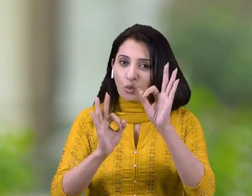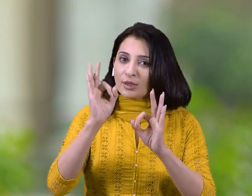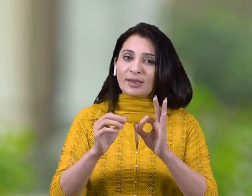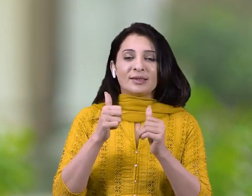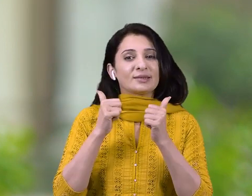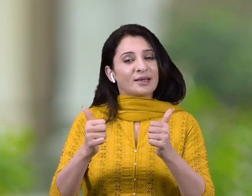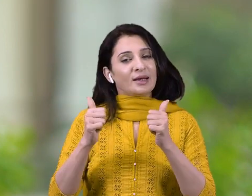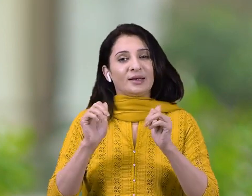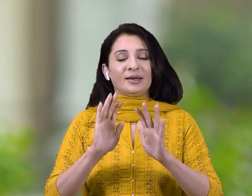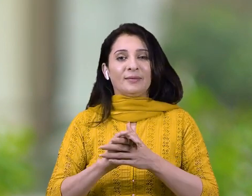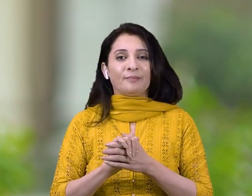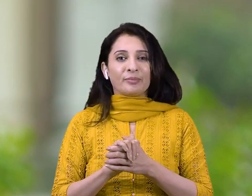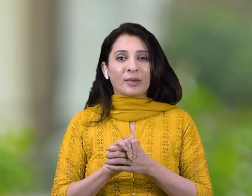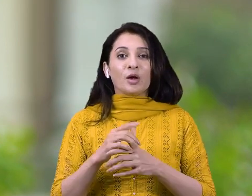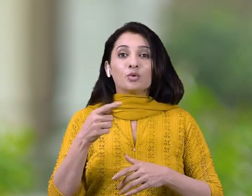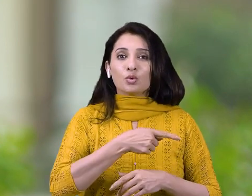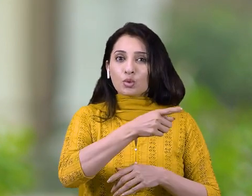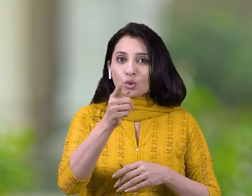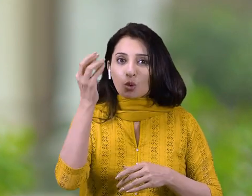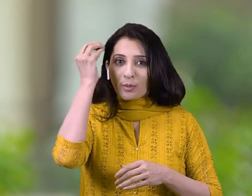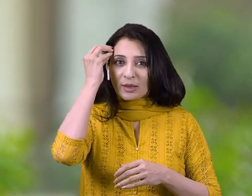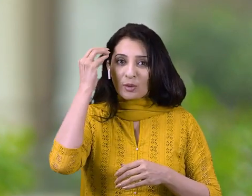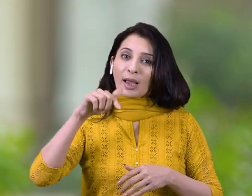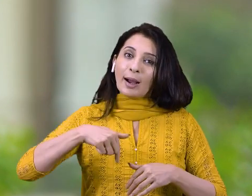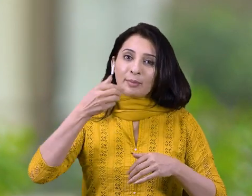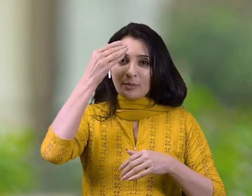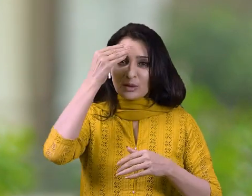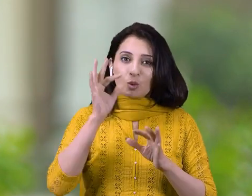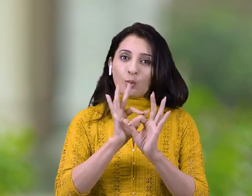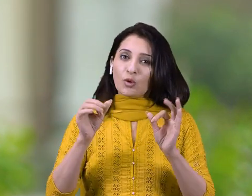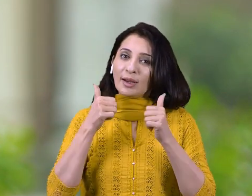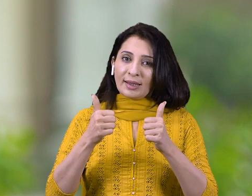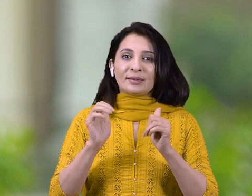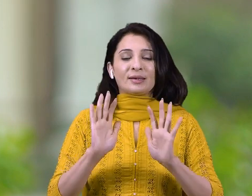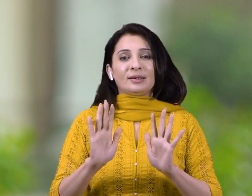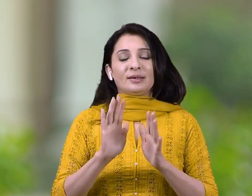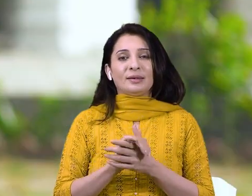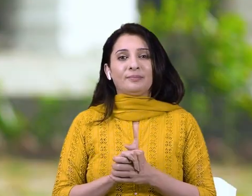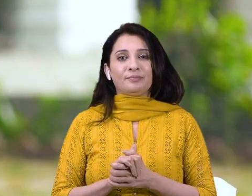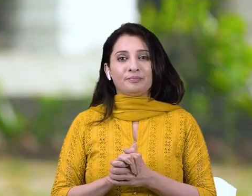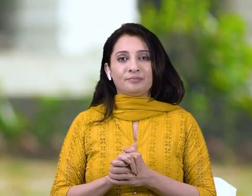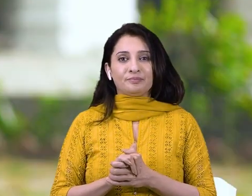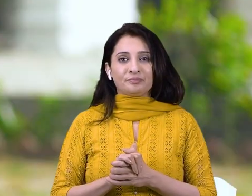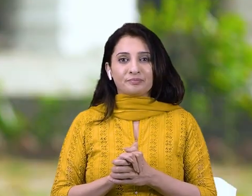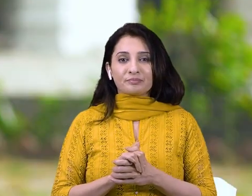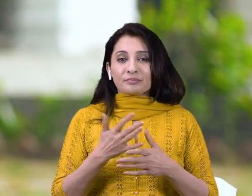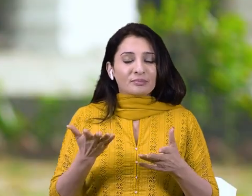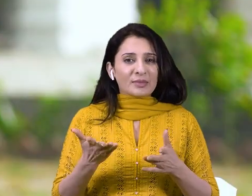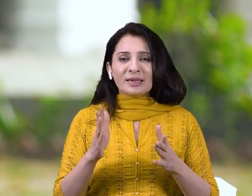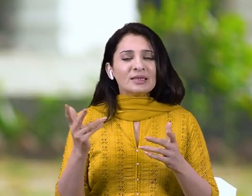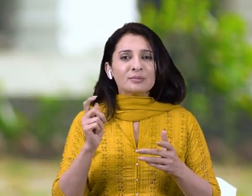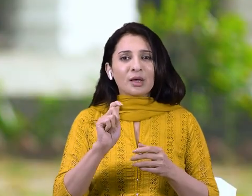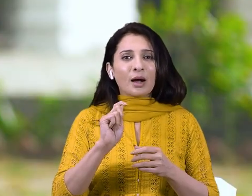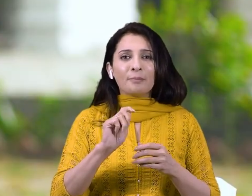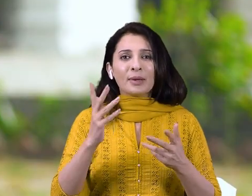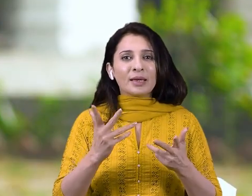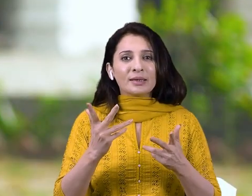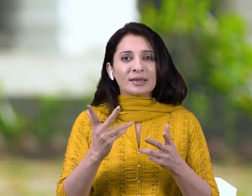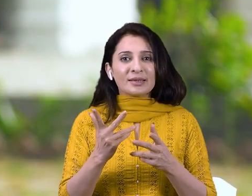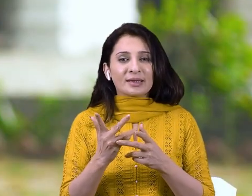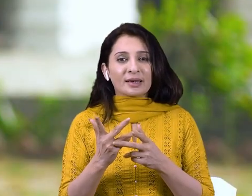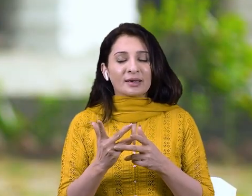that they can realize that other people could also need someone to help them deal with their issues. So within the world of Model United